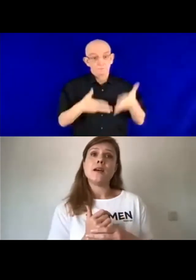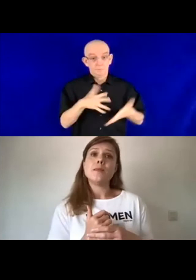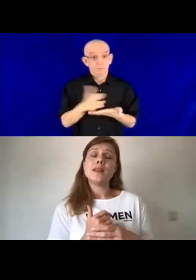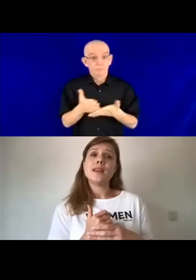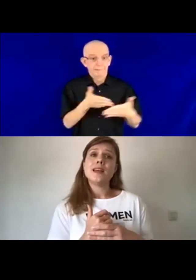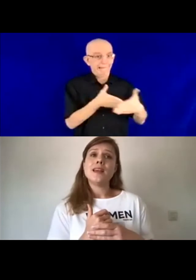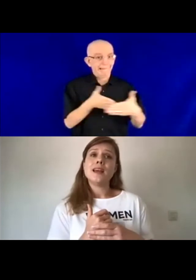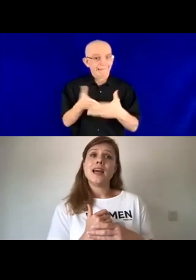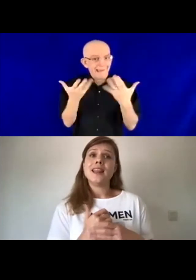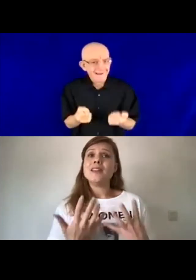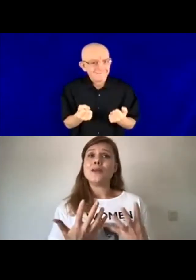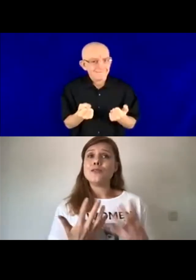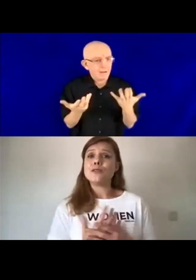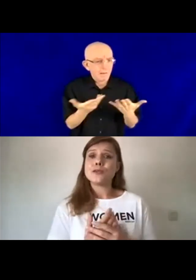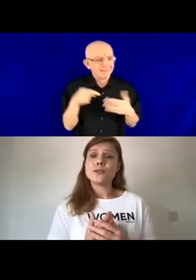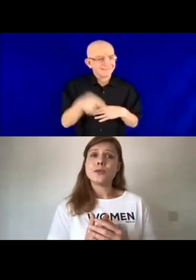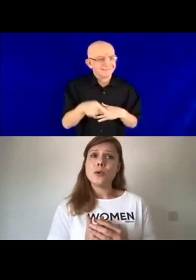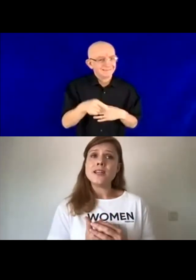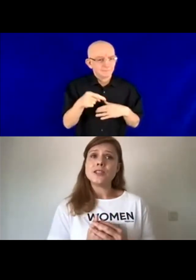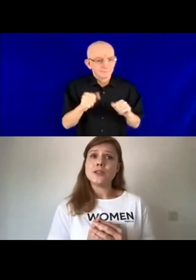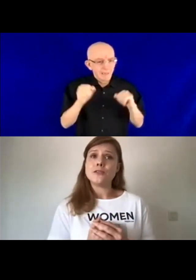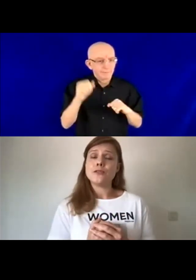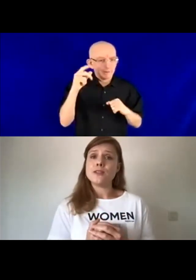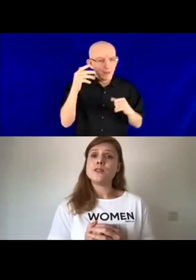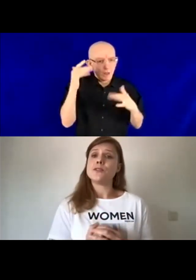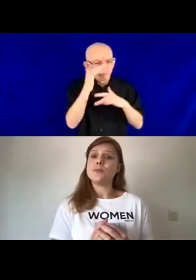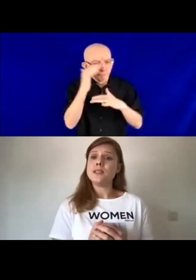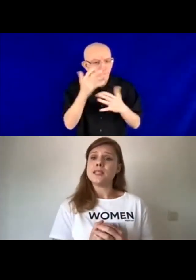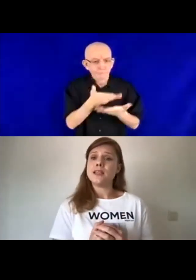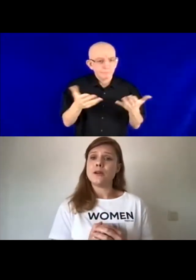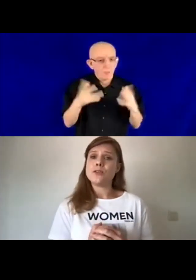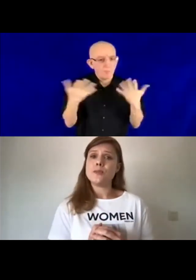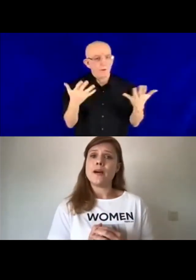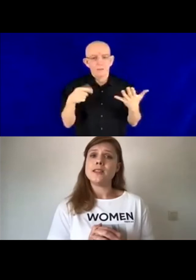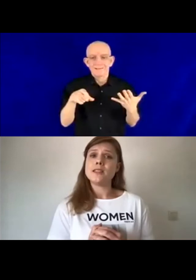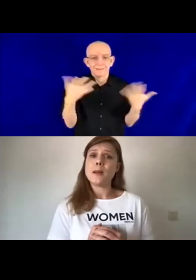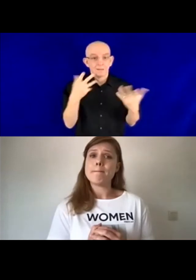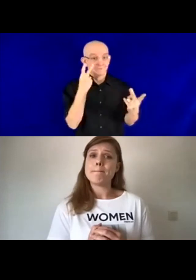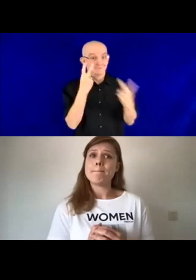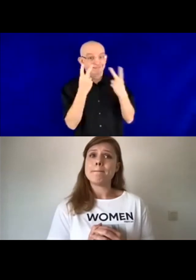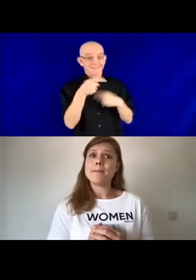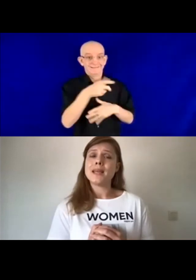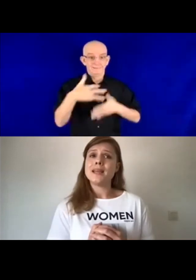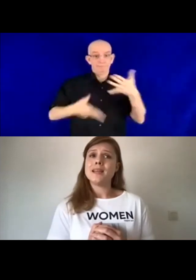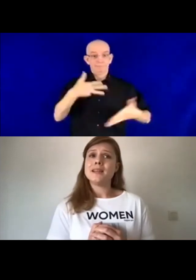media. And then, of course, also the question of responsibility comes to mind.